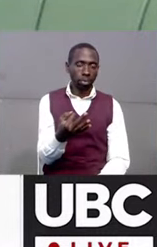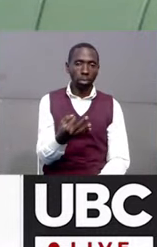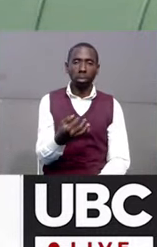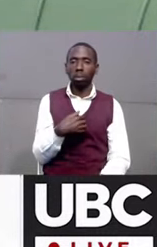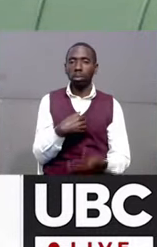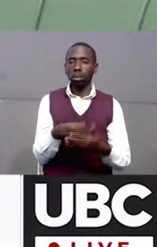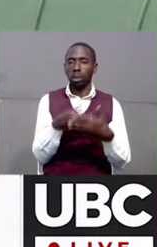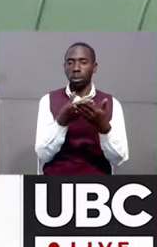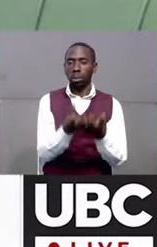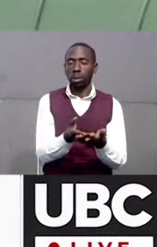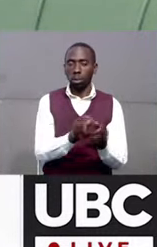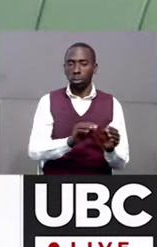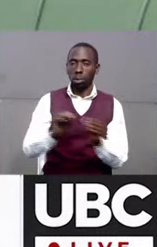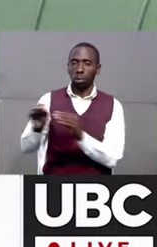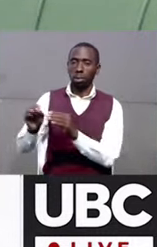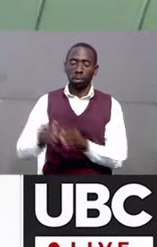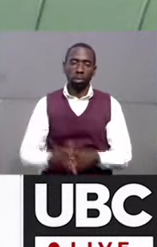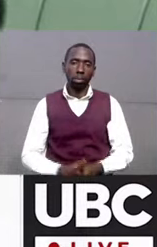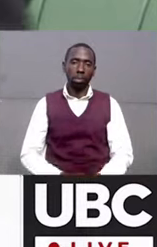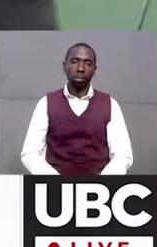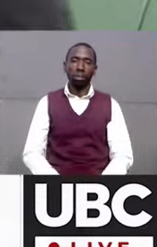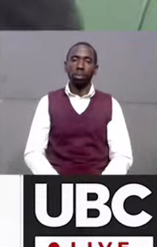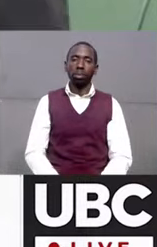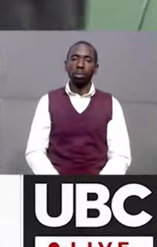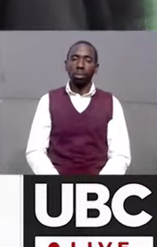vote 013. I beg to move, Madam Speaker.